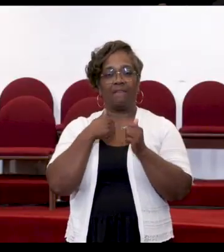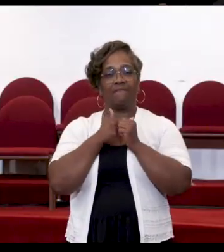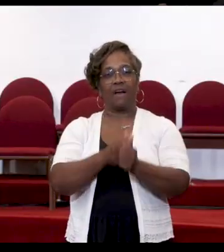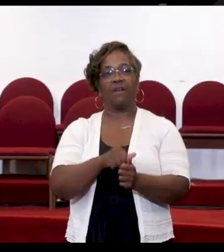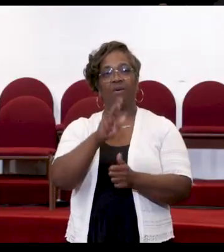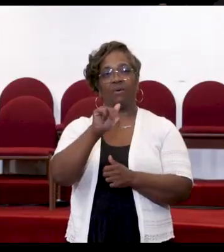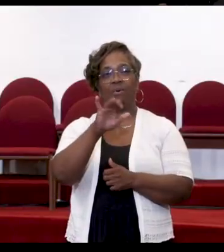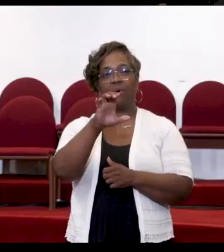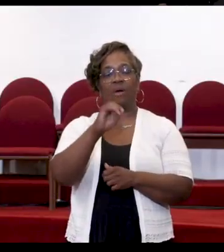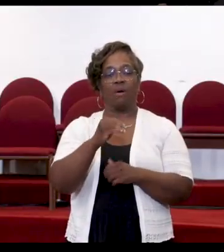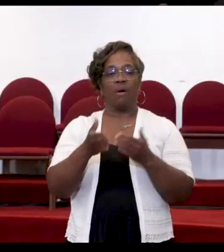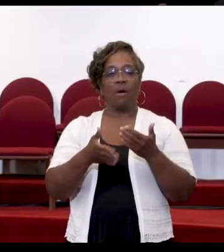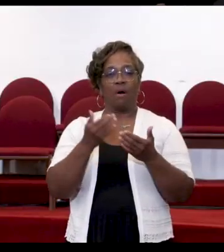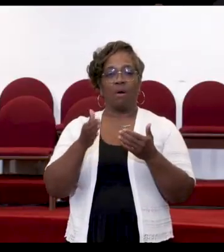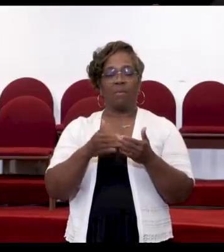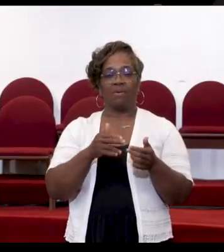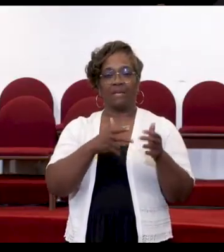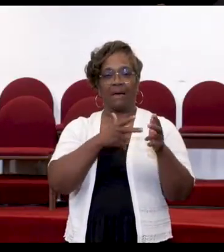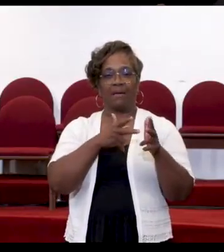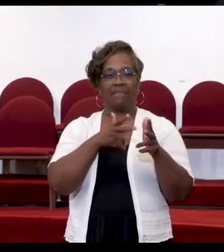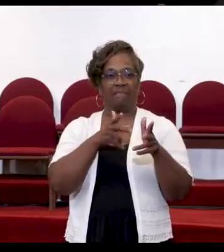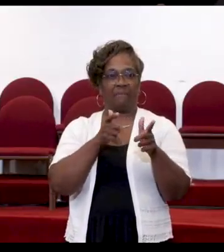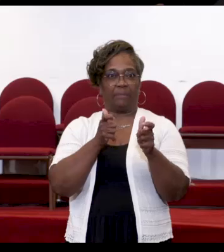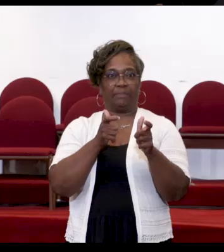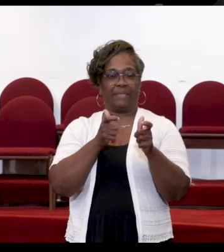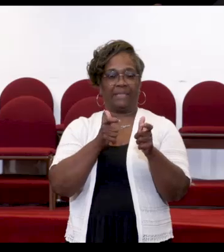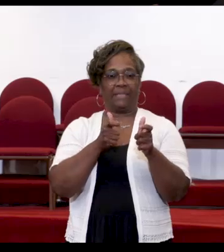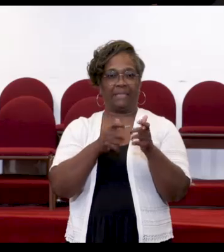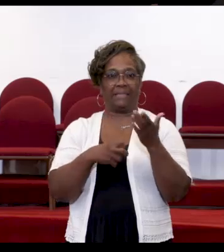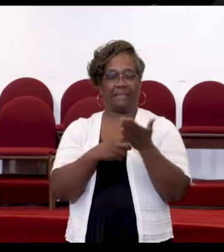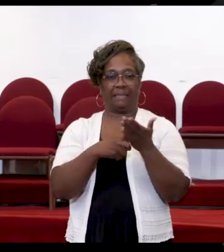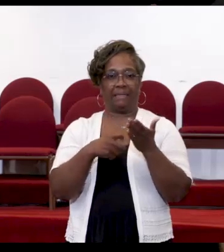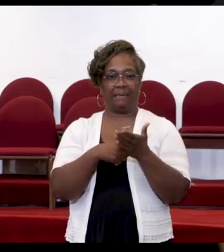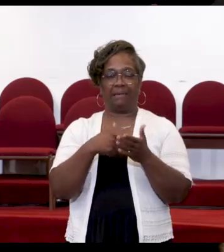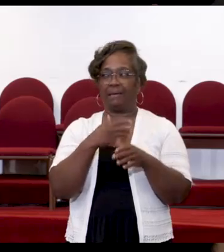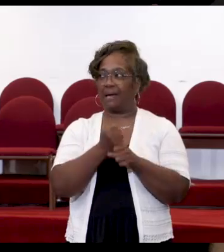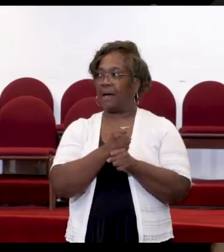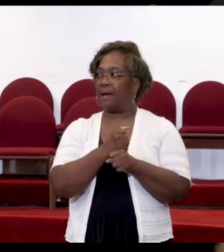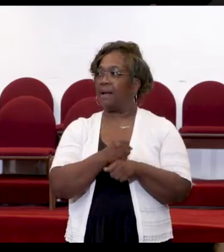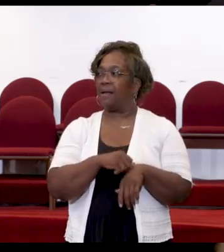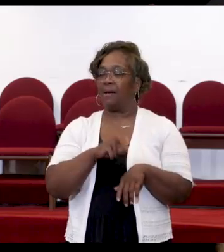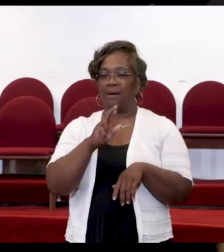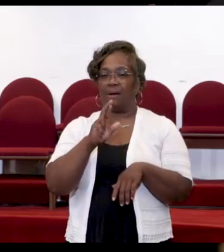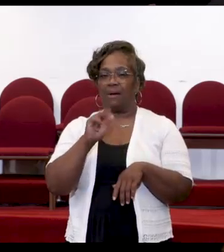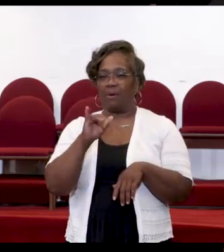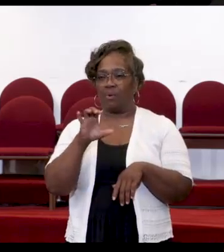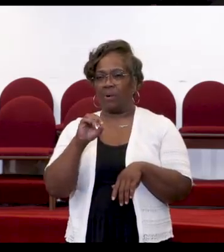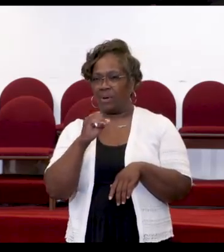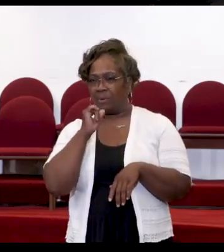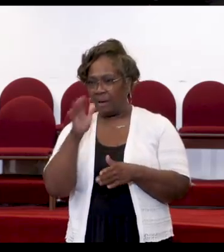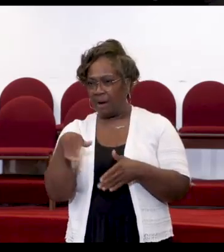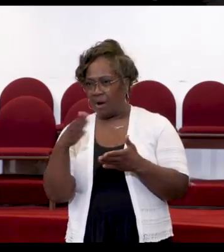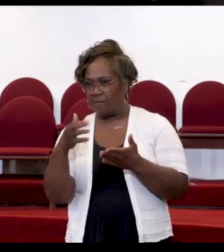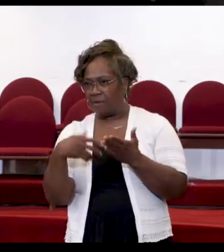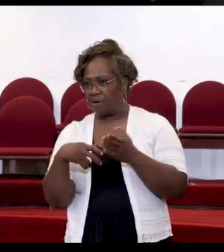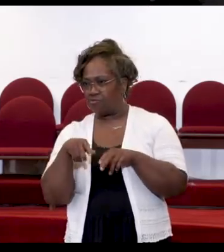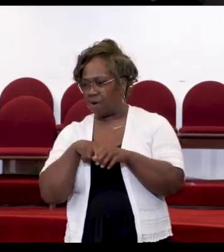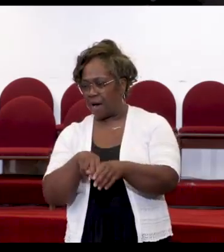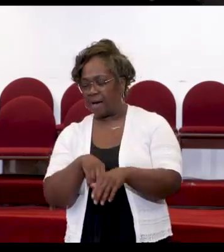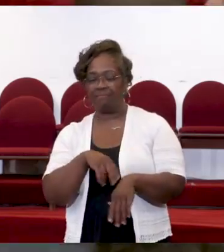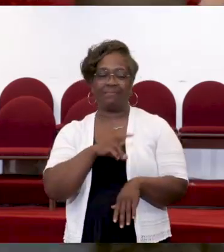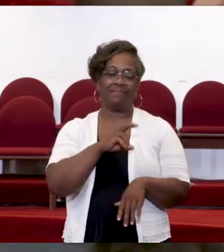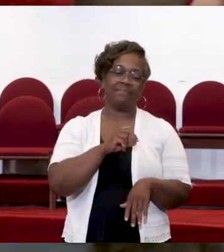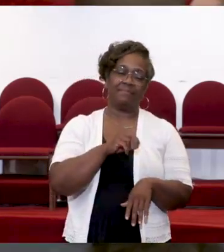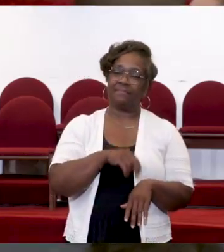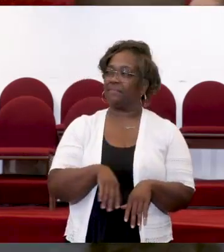almost got a speeding ticket, y'all. Rico didn't offer you a ride? No, Rico didn't offer me a ride, but he's not both. Ms. Jennifer, but let me ask you about Coralville. Is Coralville owned